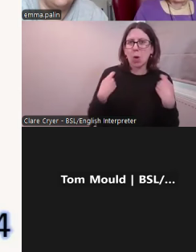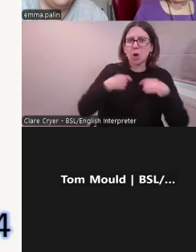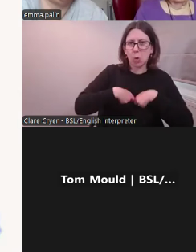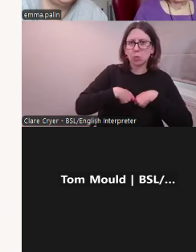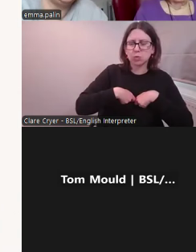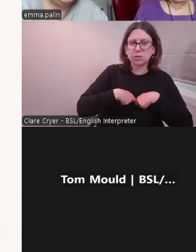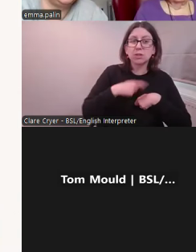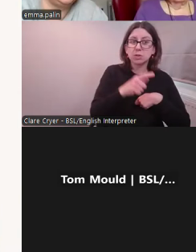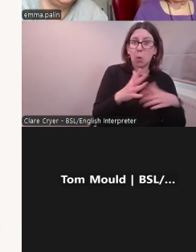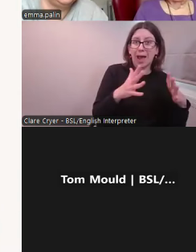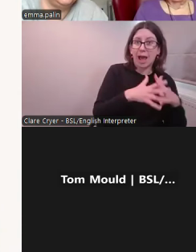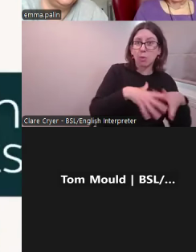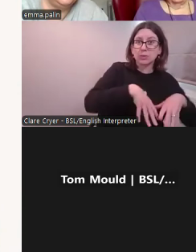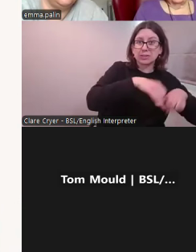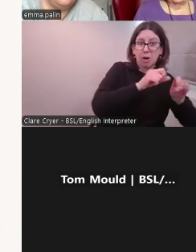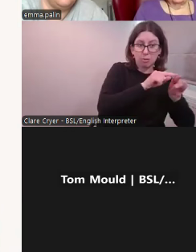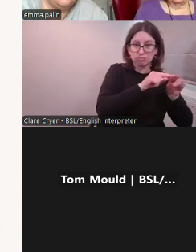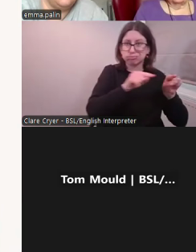and where it led us to.